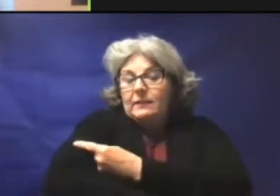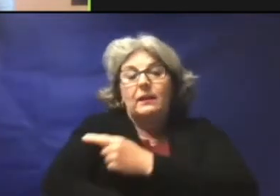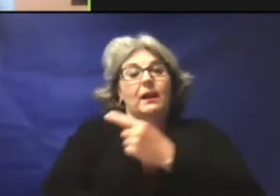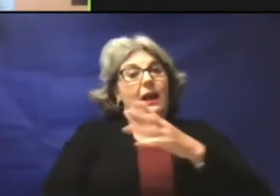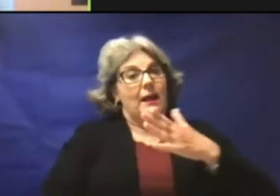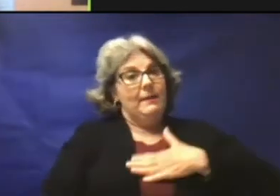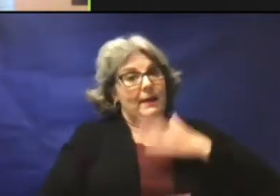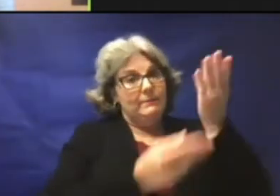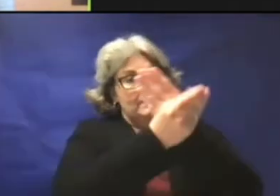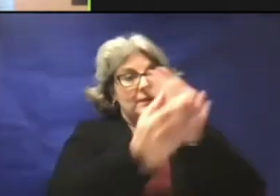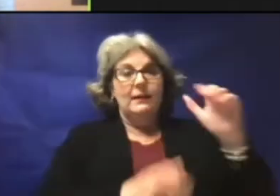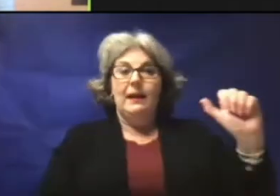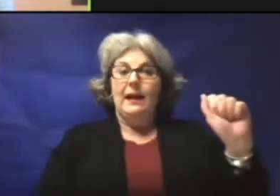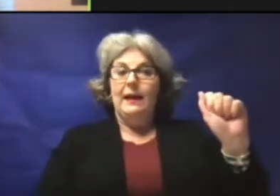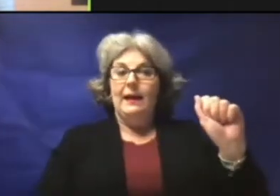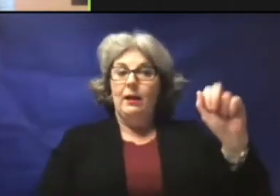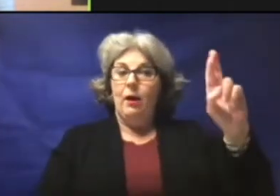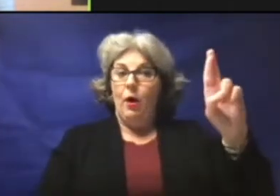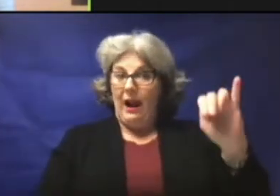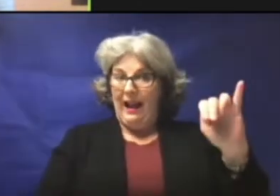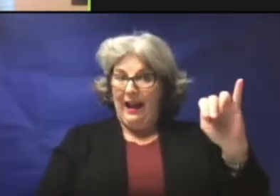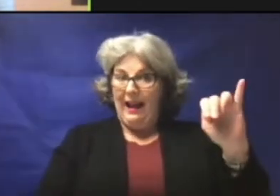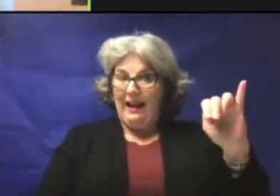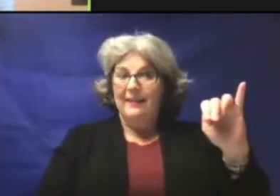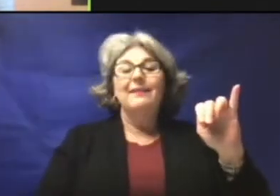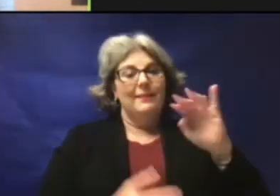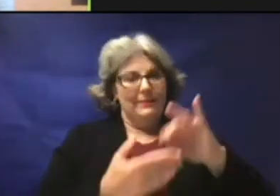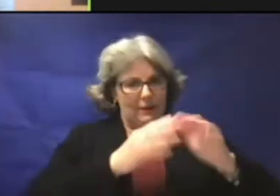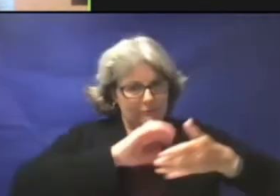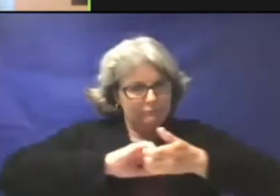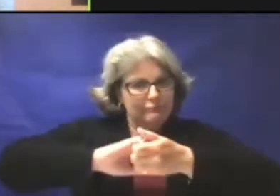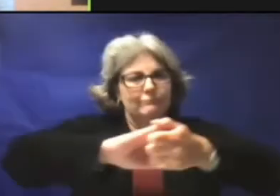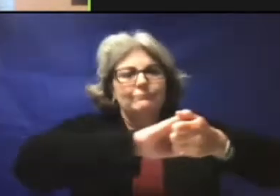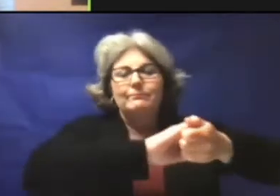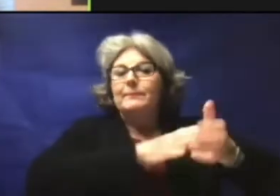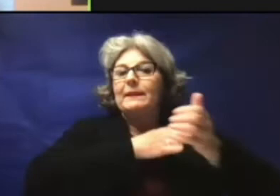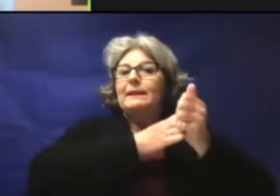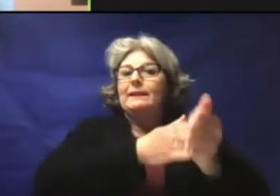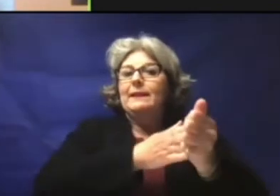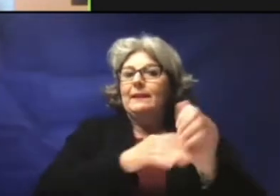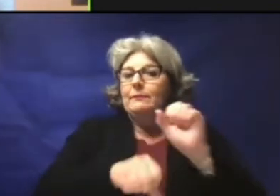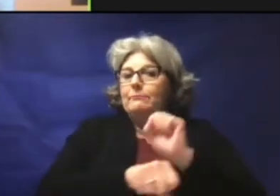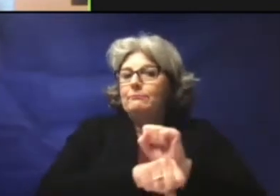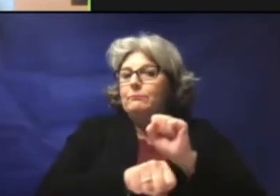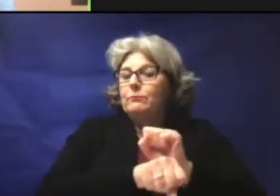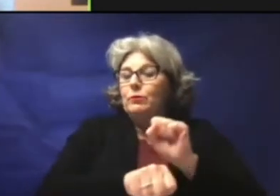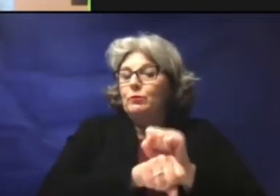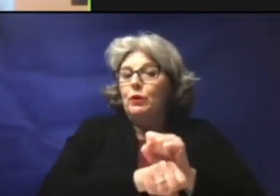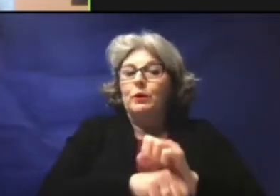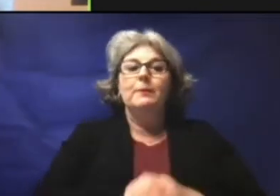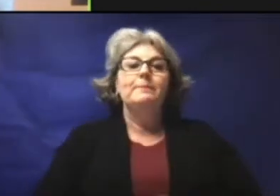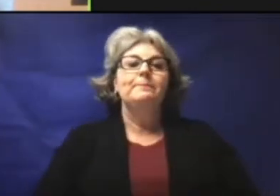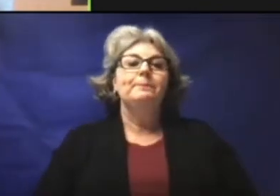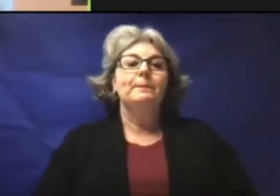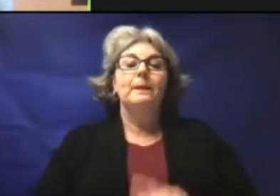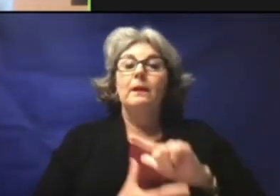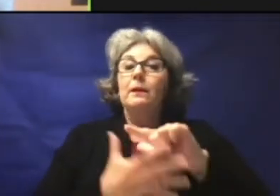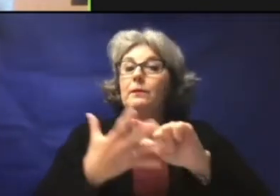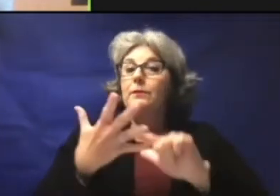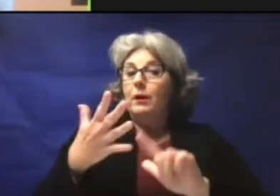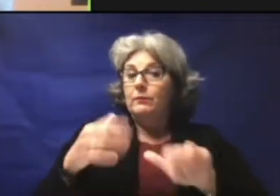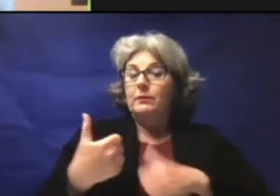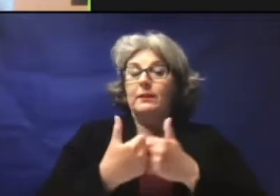say too that ARI is one of those coalition partners leading these efforts. And in addition to those issues,